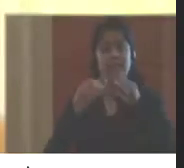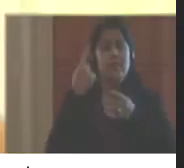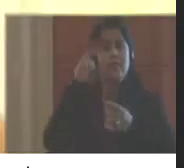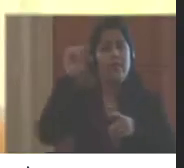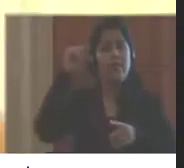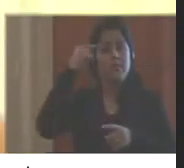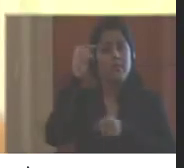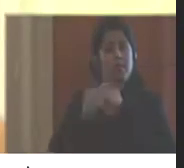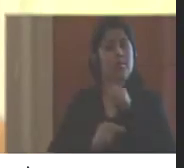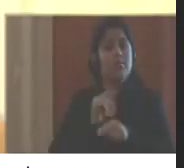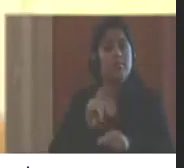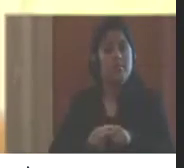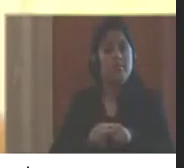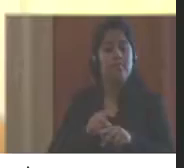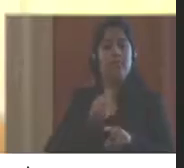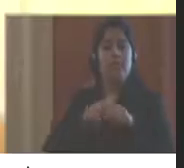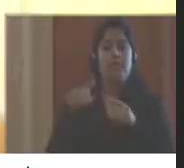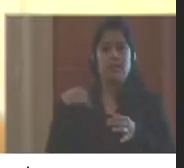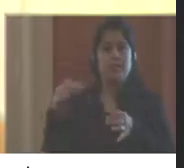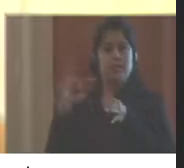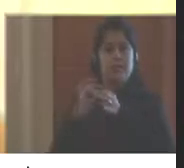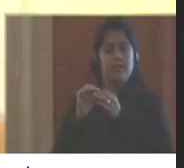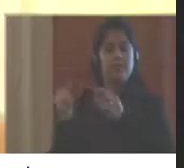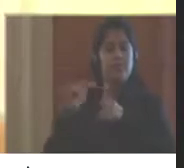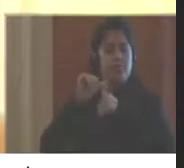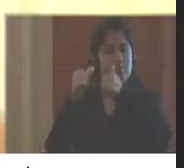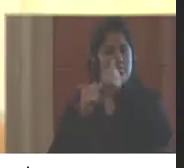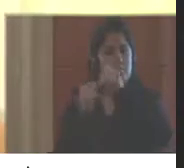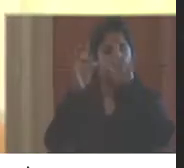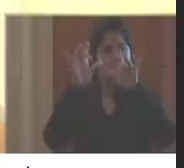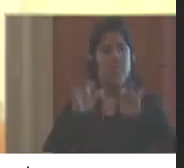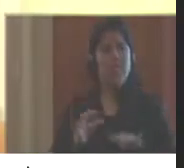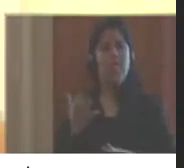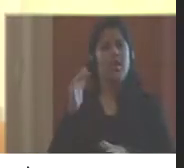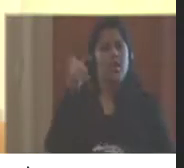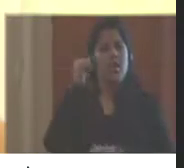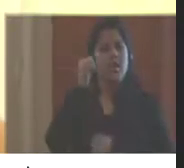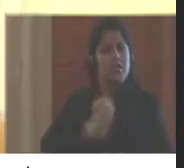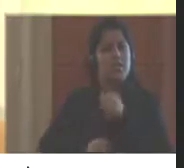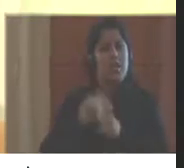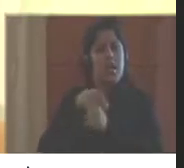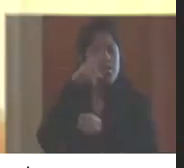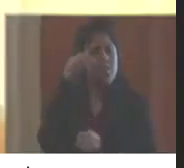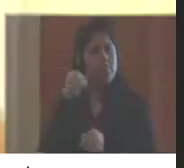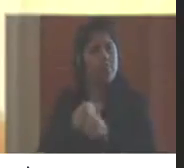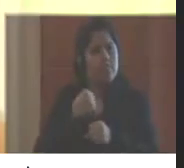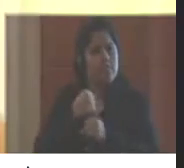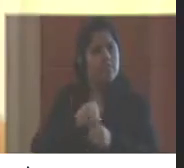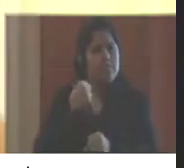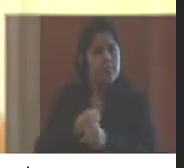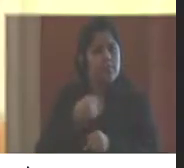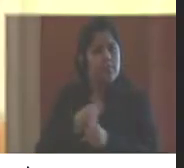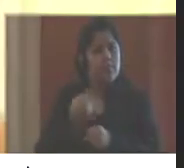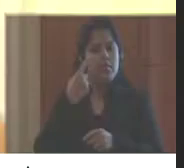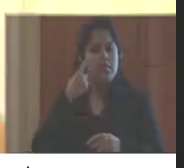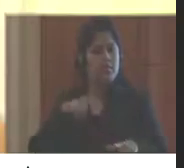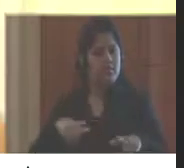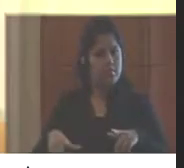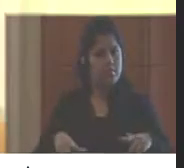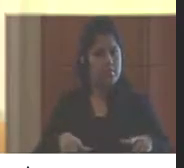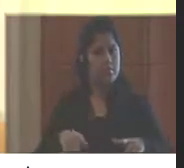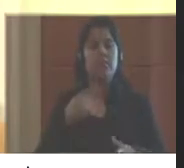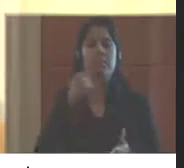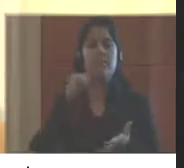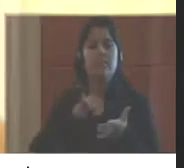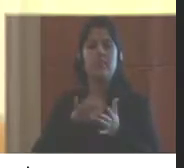include the Ministry of Federal Planning of the national government. We have a colleague that has been working for 10